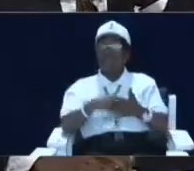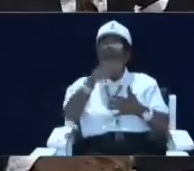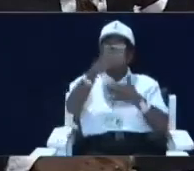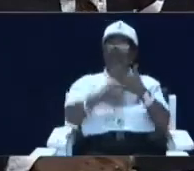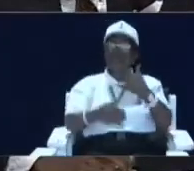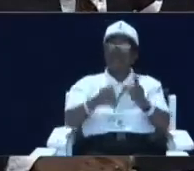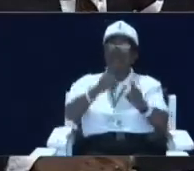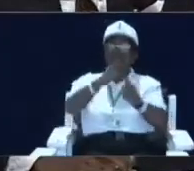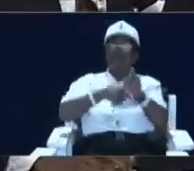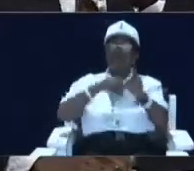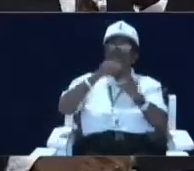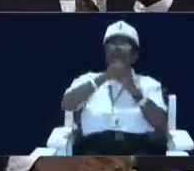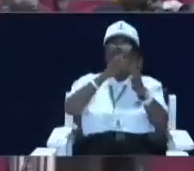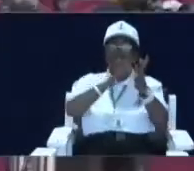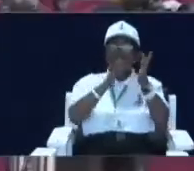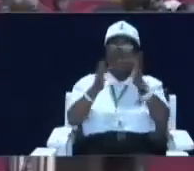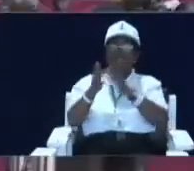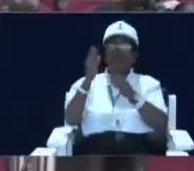So,